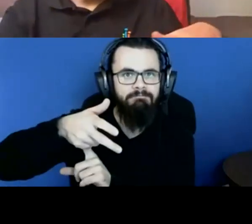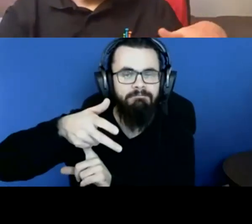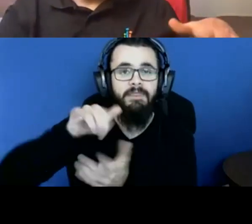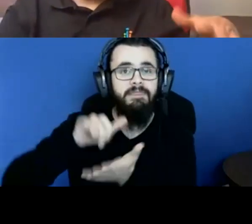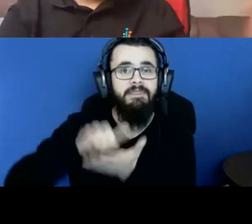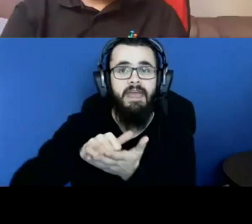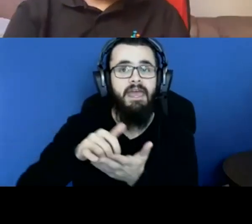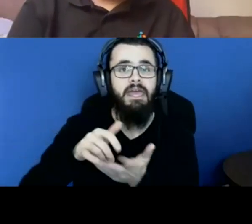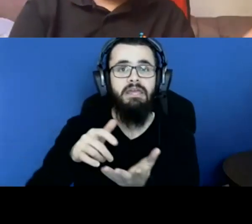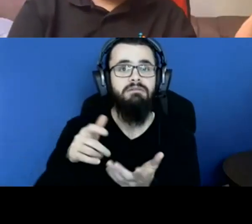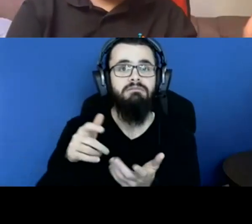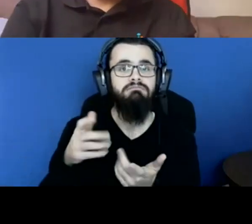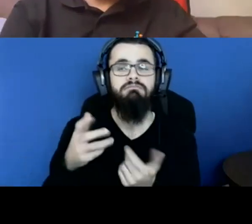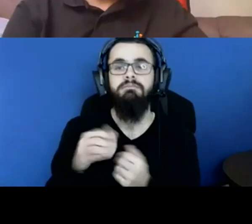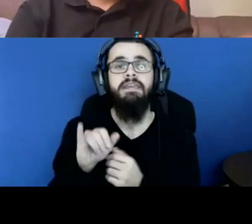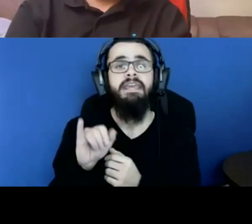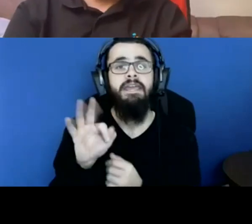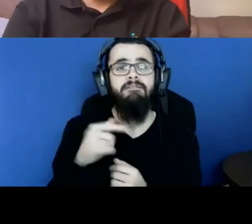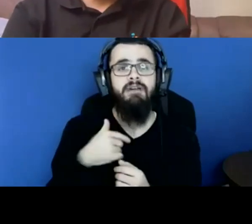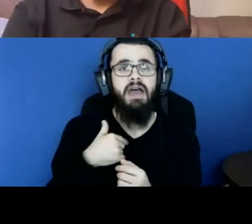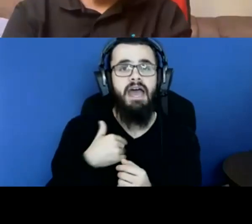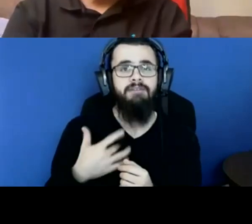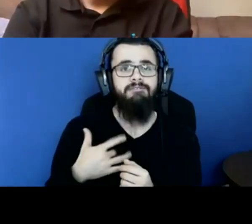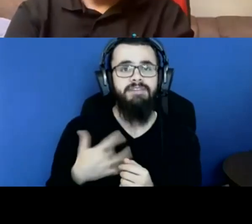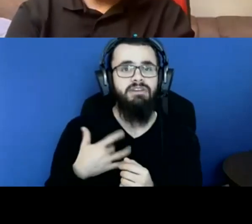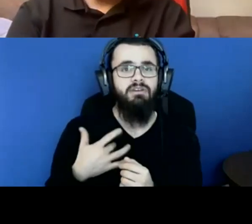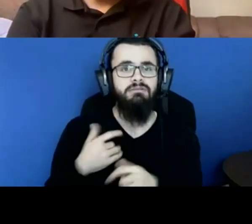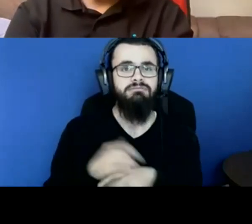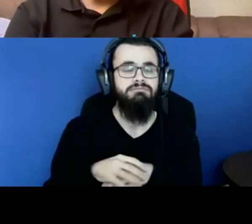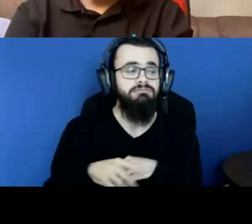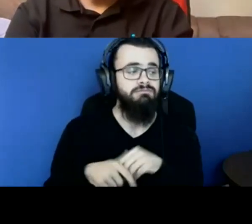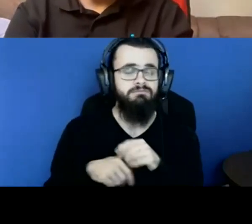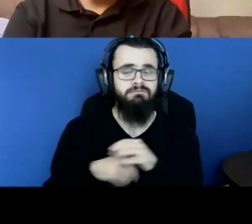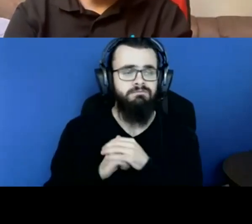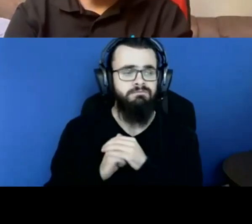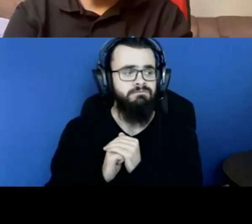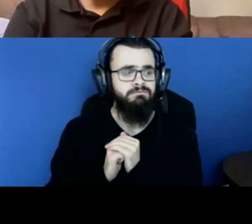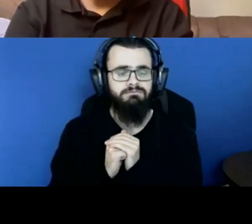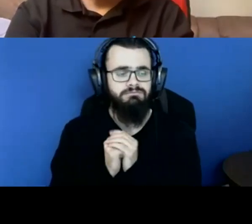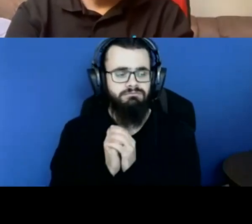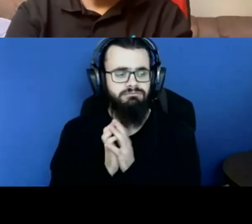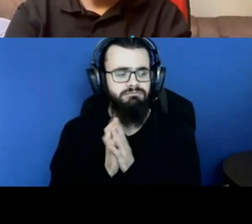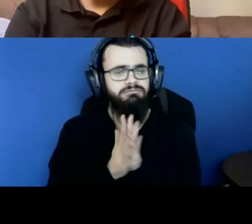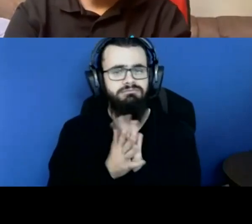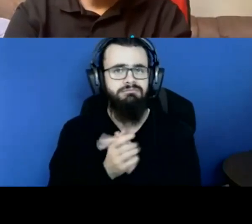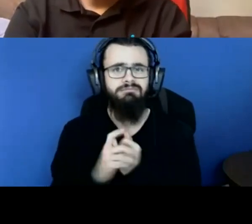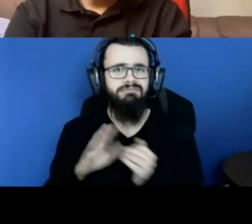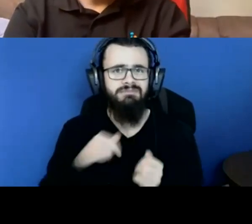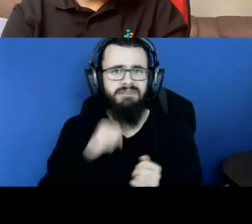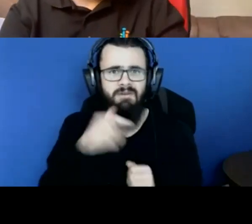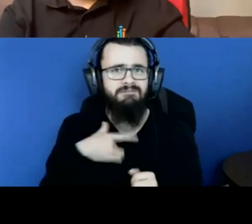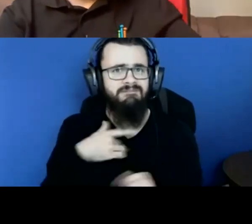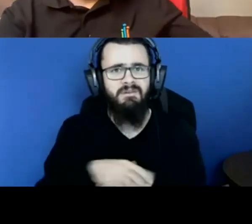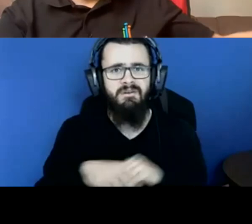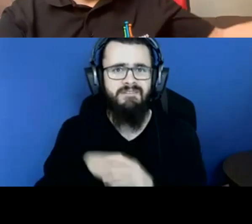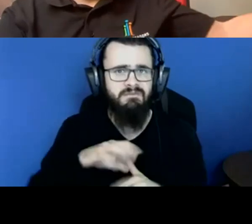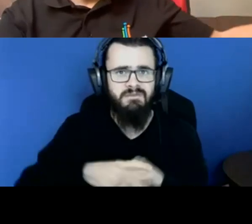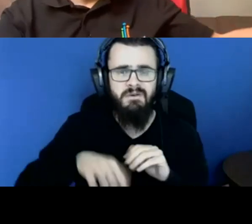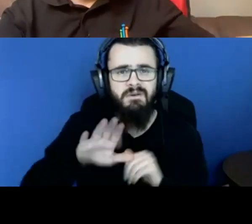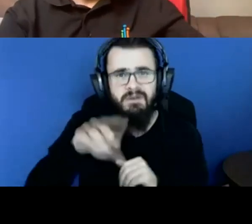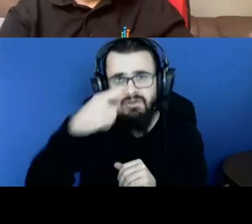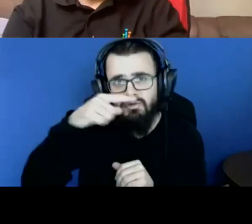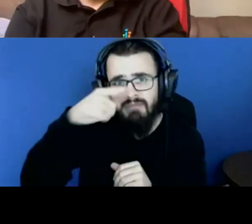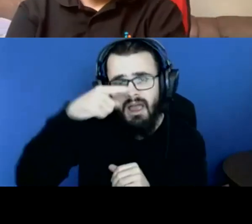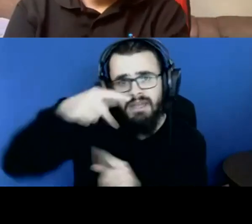me, then I could just say, hey, can you turn the camera on, and kind of just watch the camera for a little bit. I didn't have to tell them what's